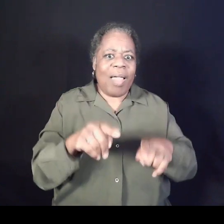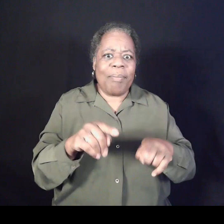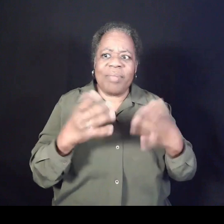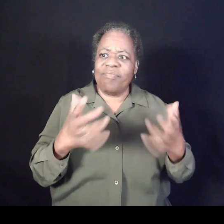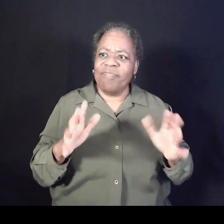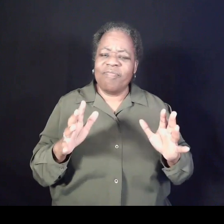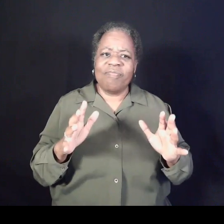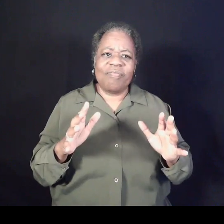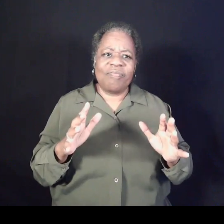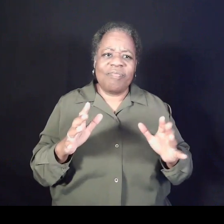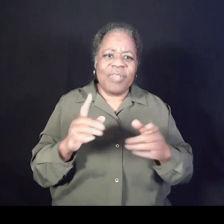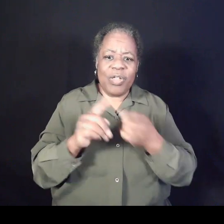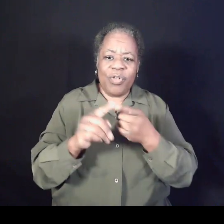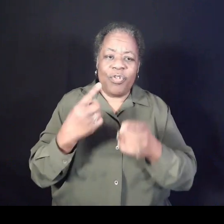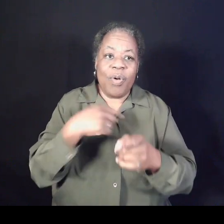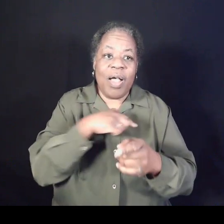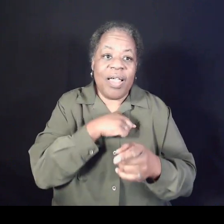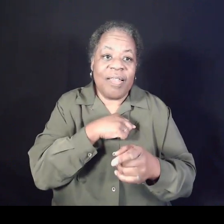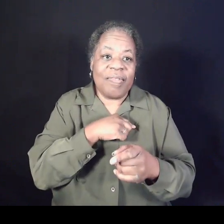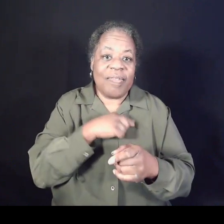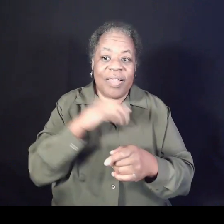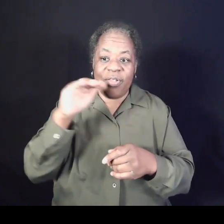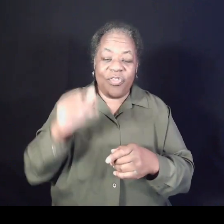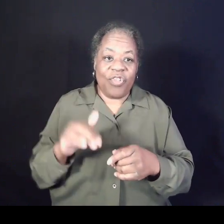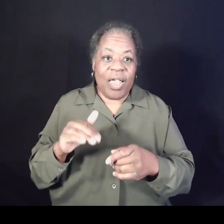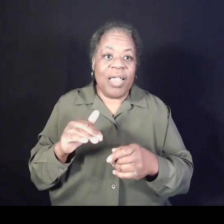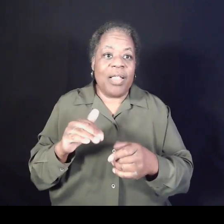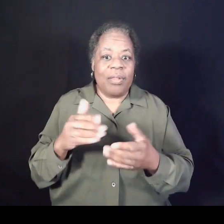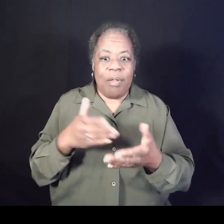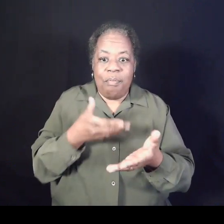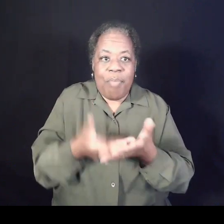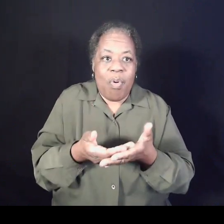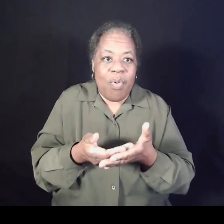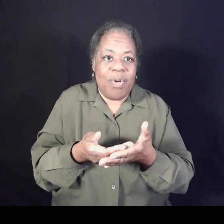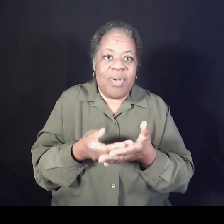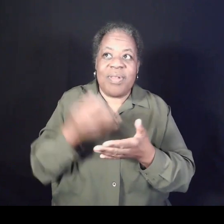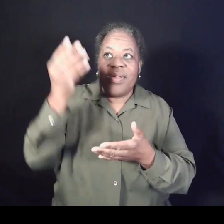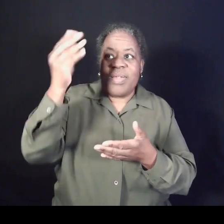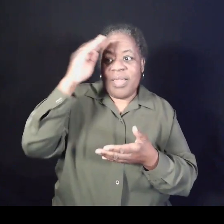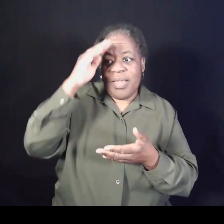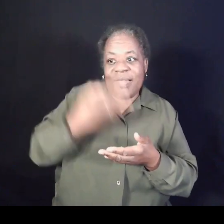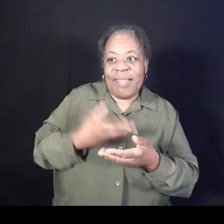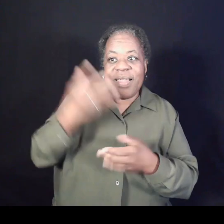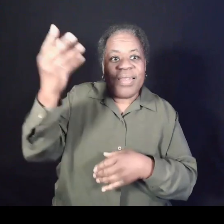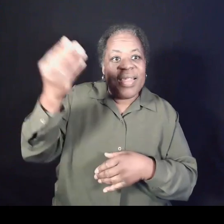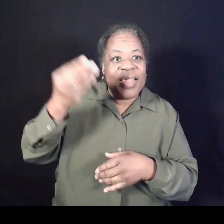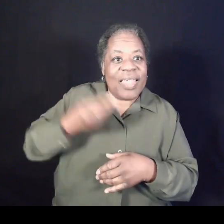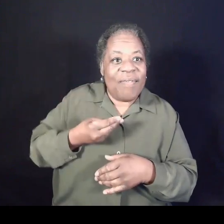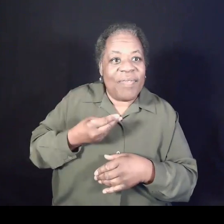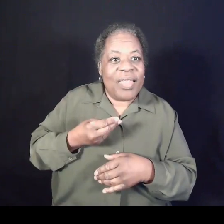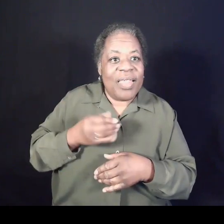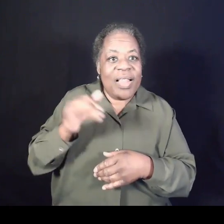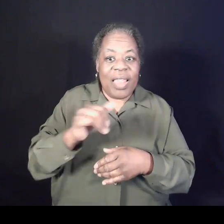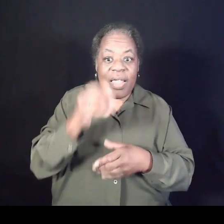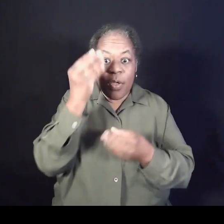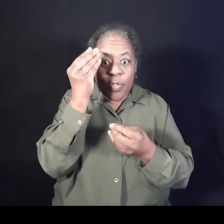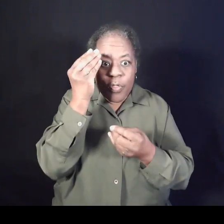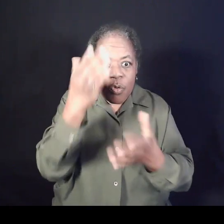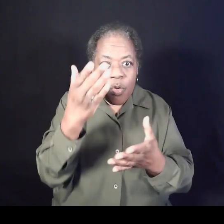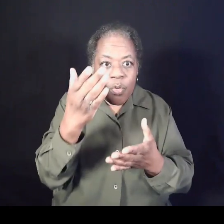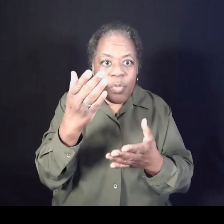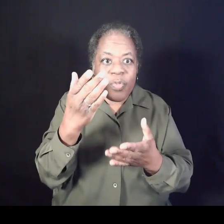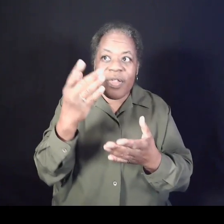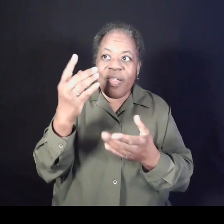For to us a child is born, to us a son is given, as if the mere news of his coming